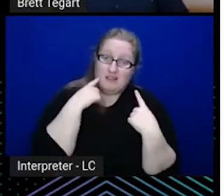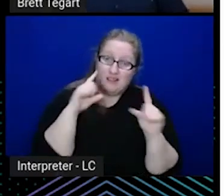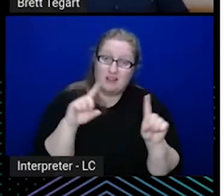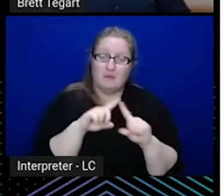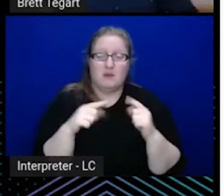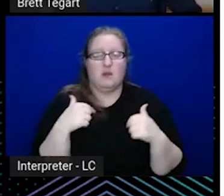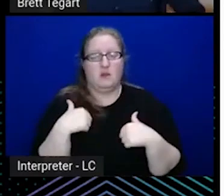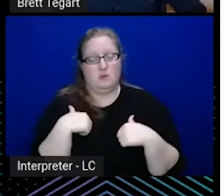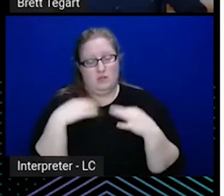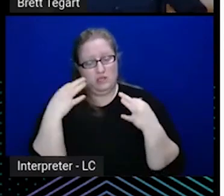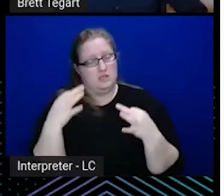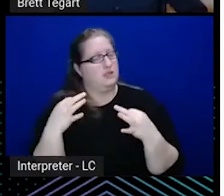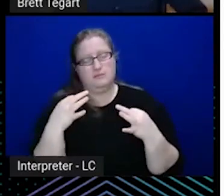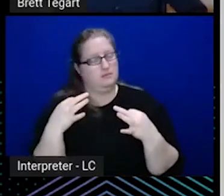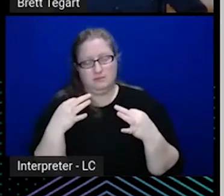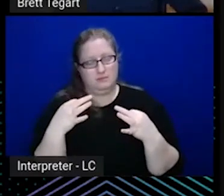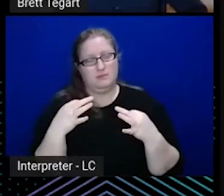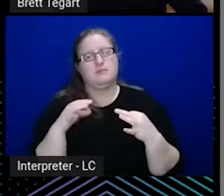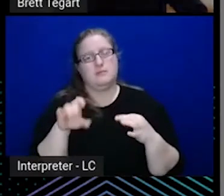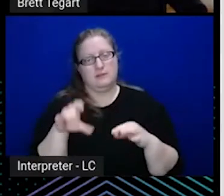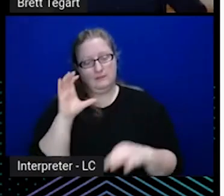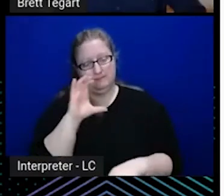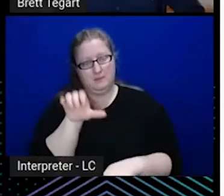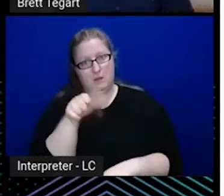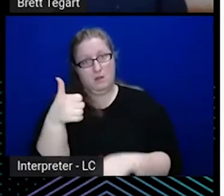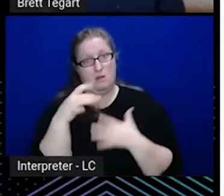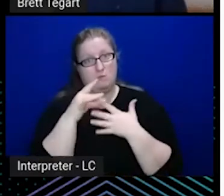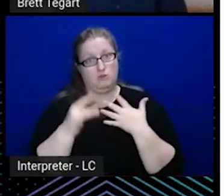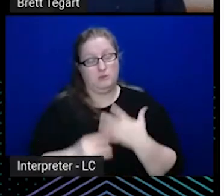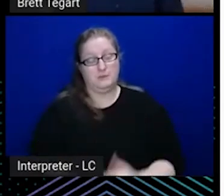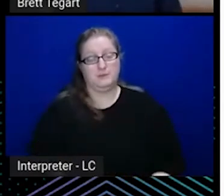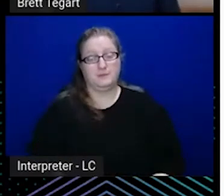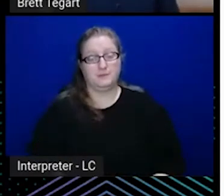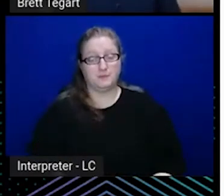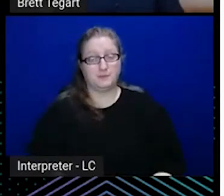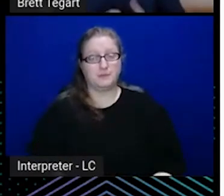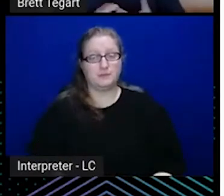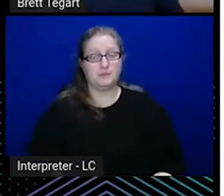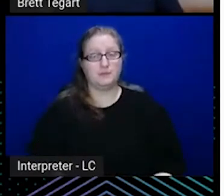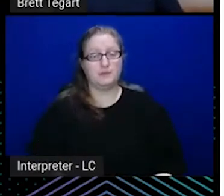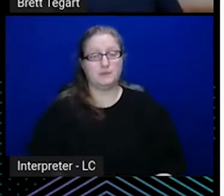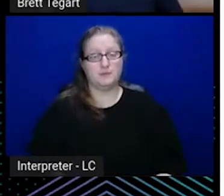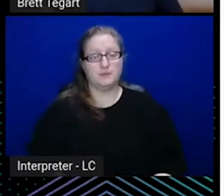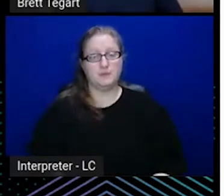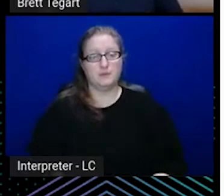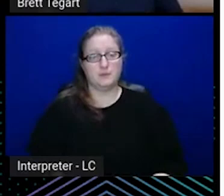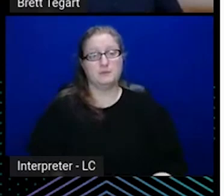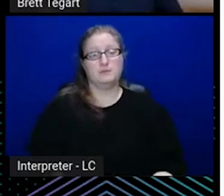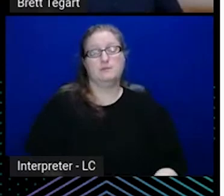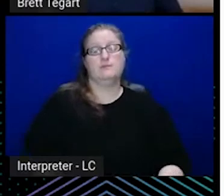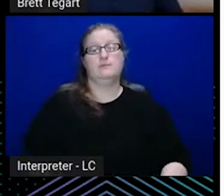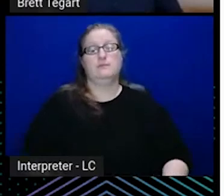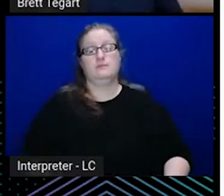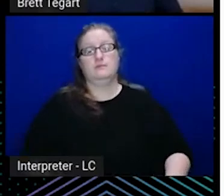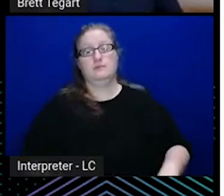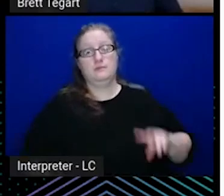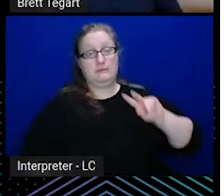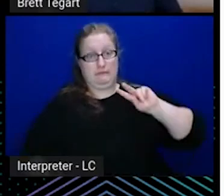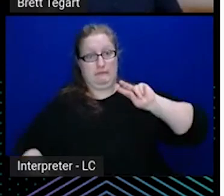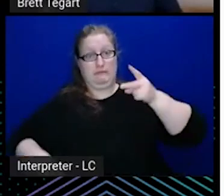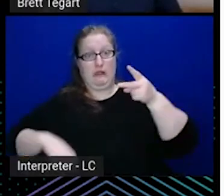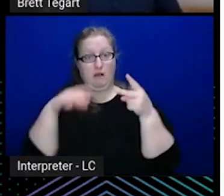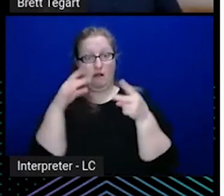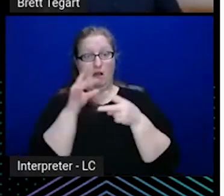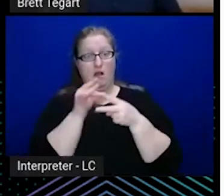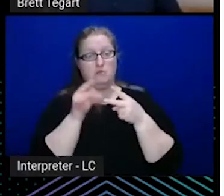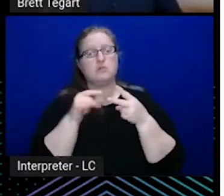to look at other alternatives. The option that a second option is that we